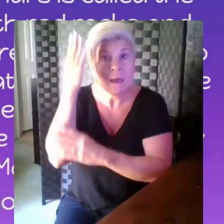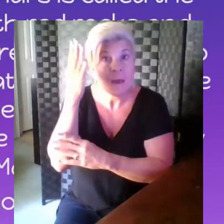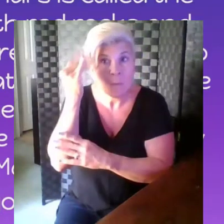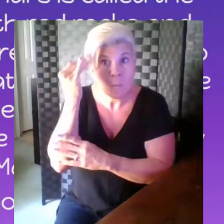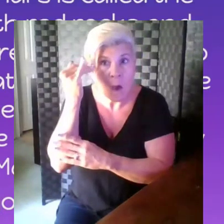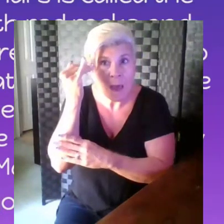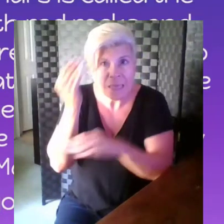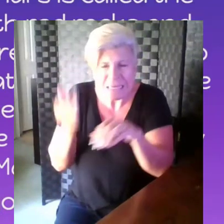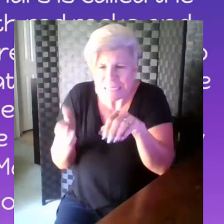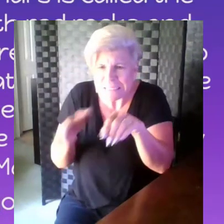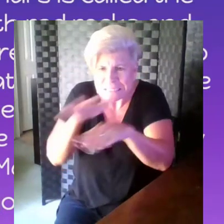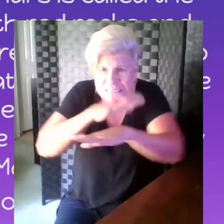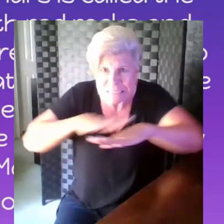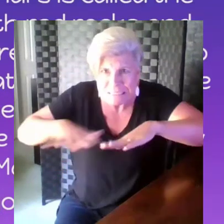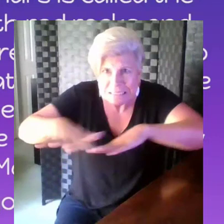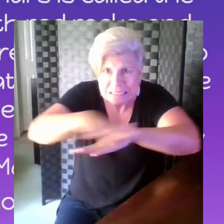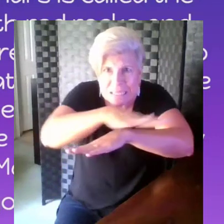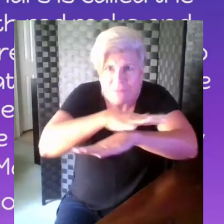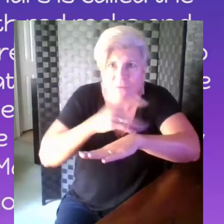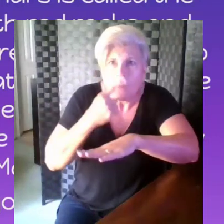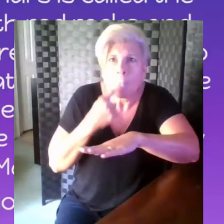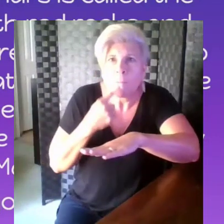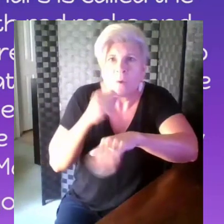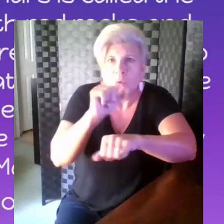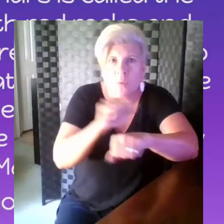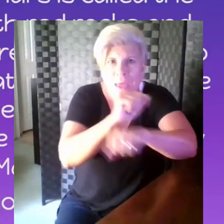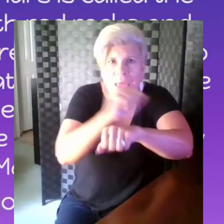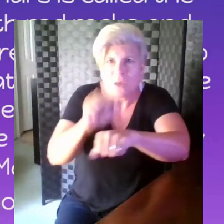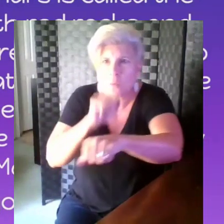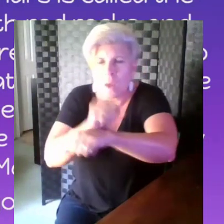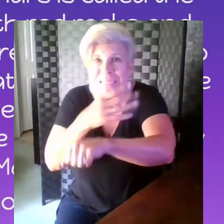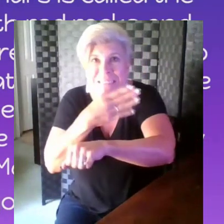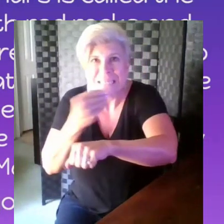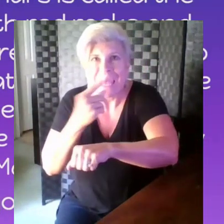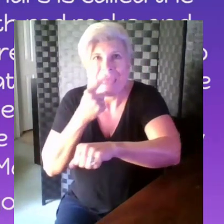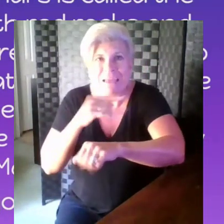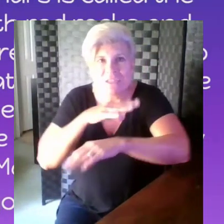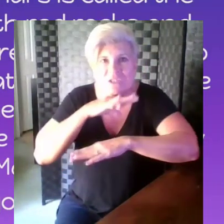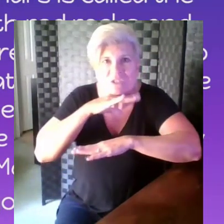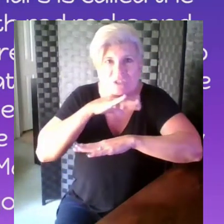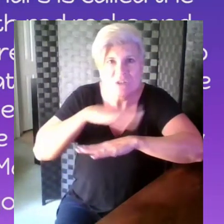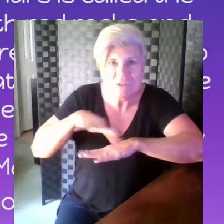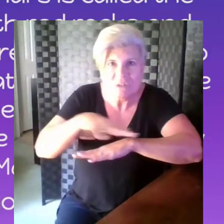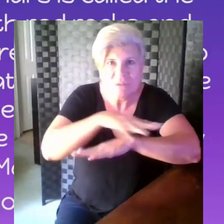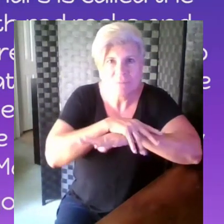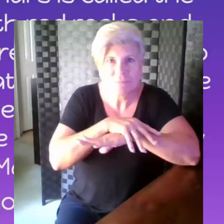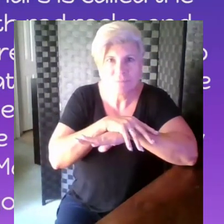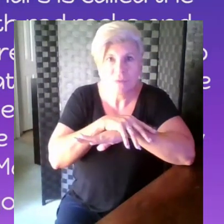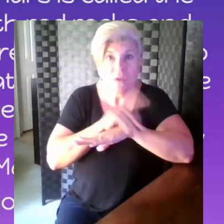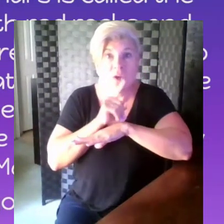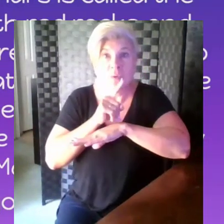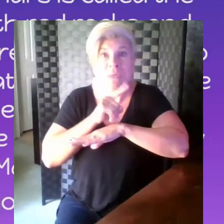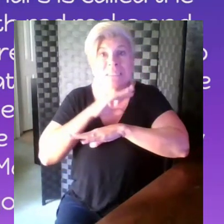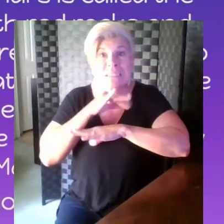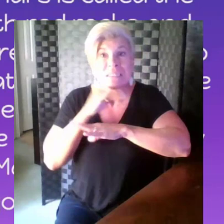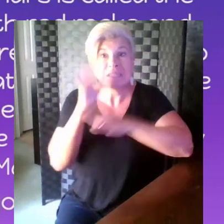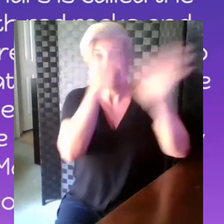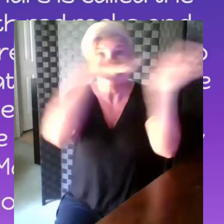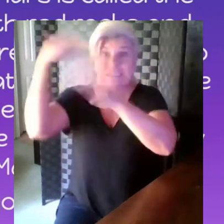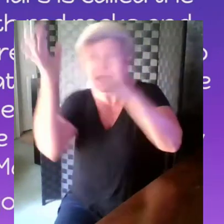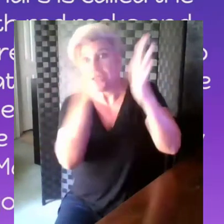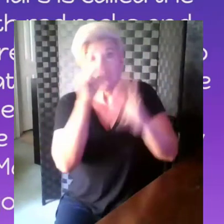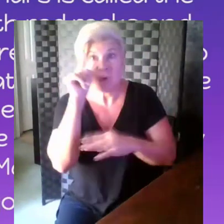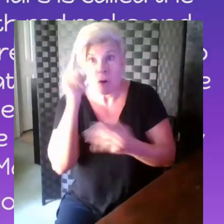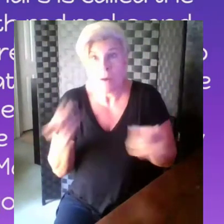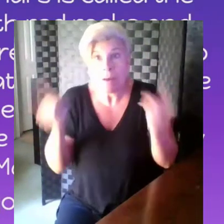red planet because it is covered with red rocks and dirt. There are